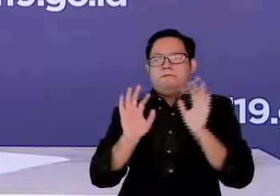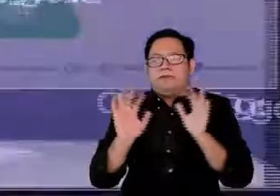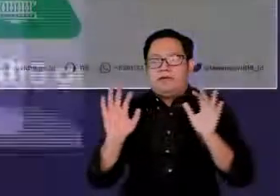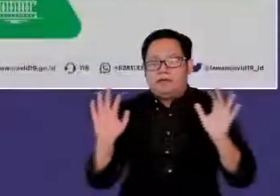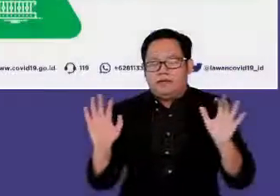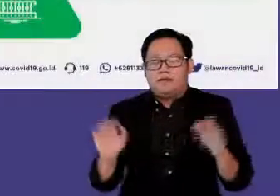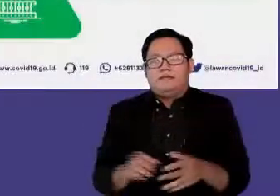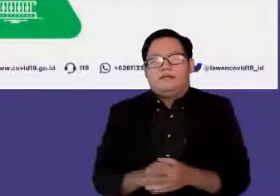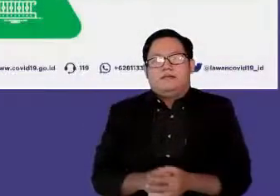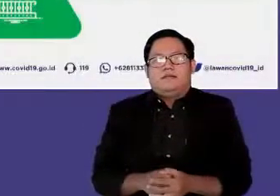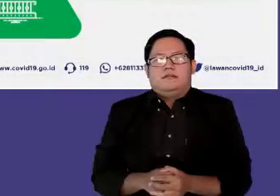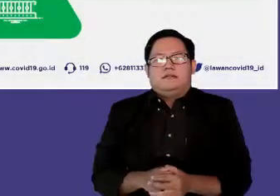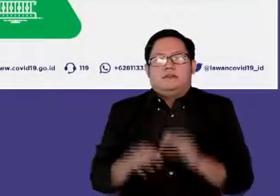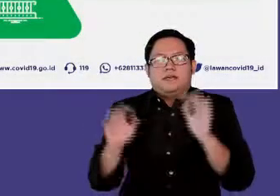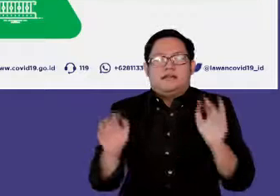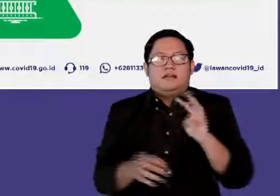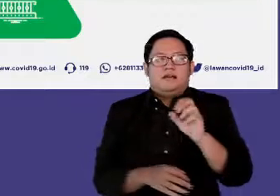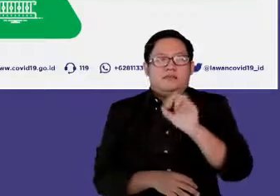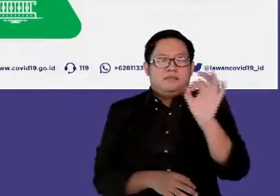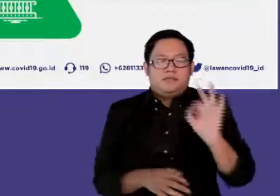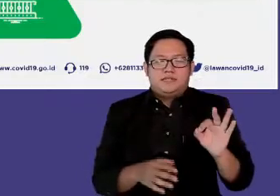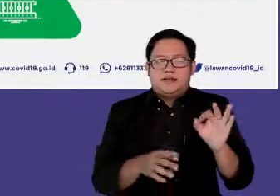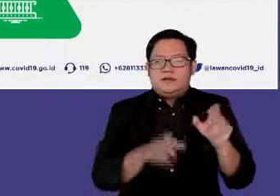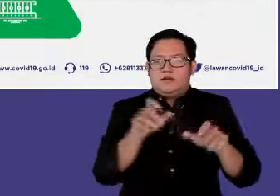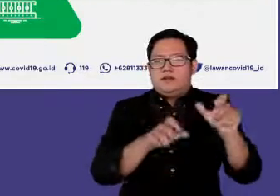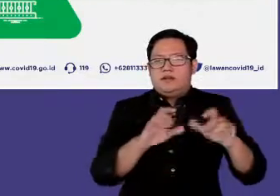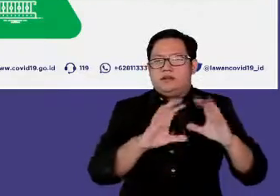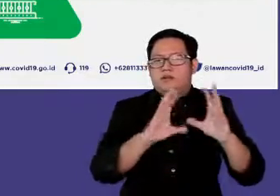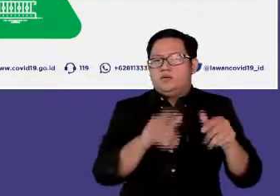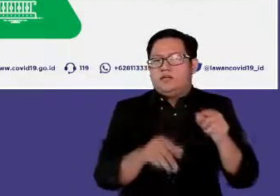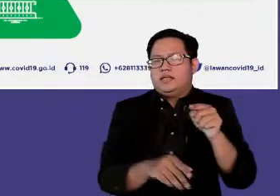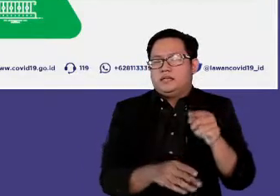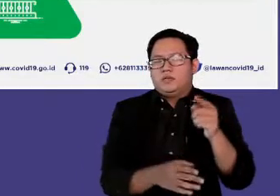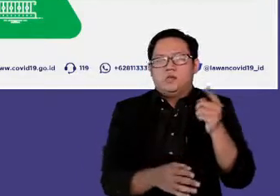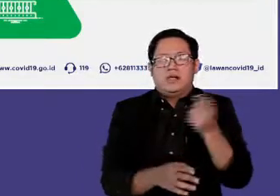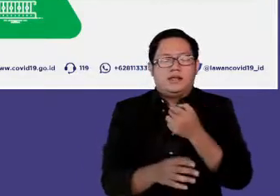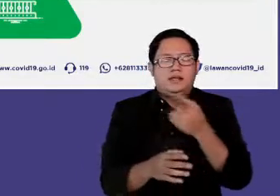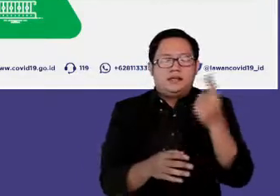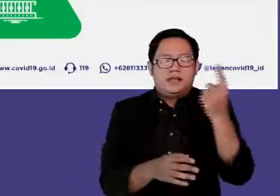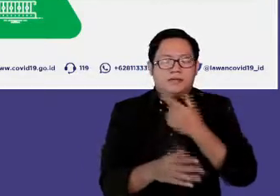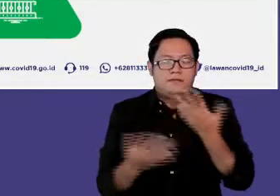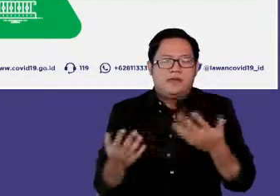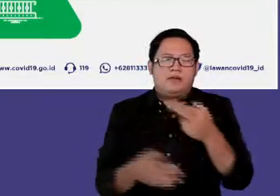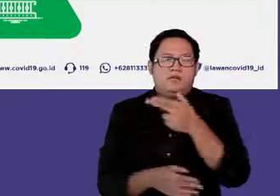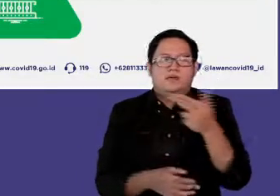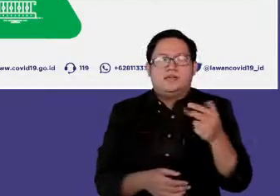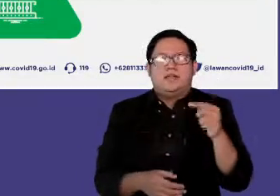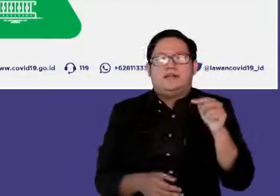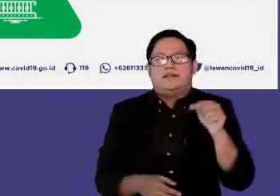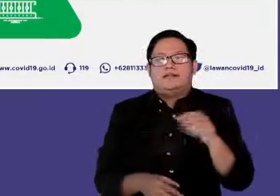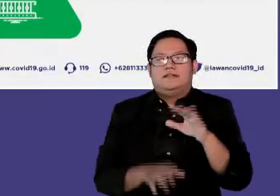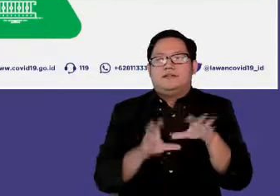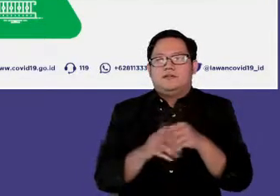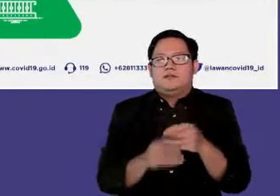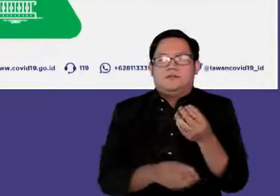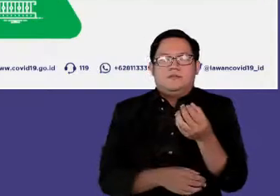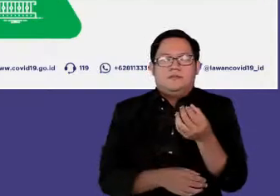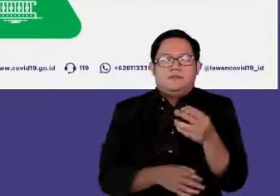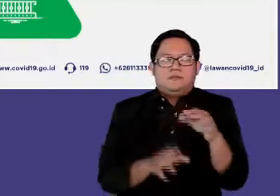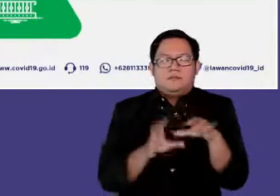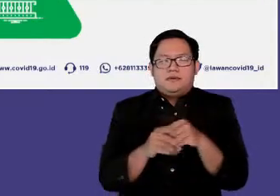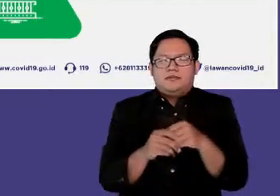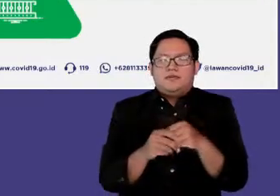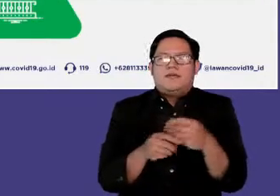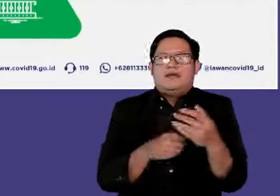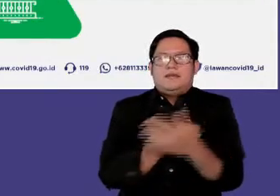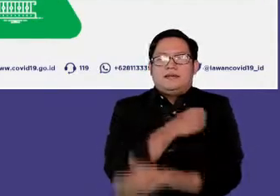world population is a resident of Indonesia, and as the largest archipelagic country in the world,